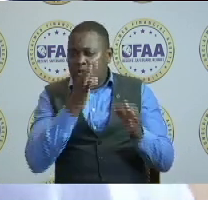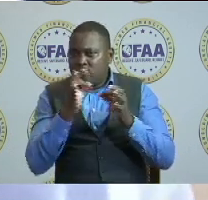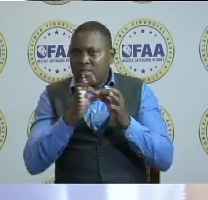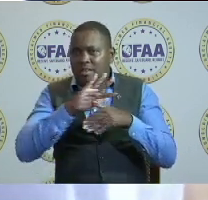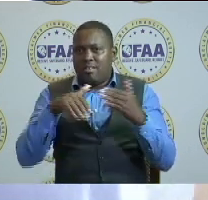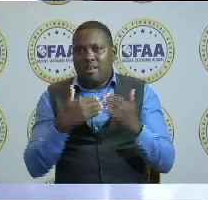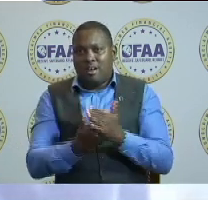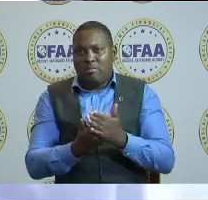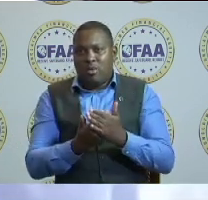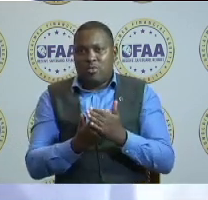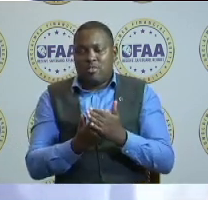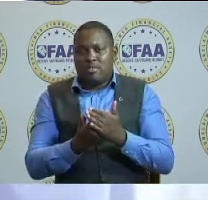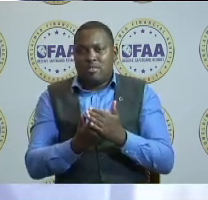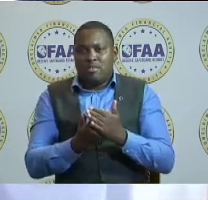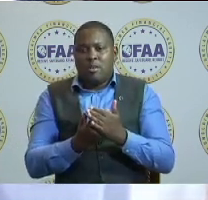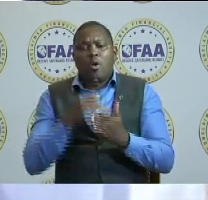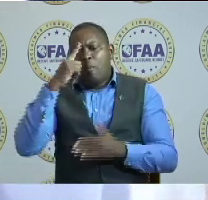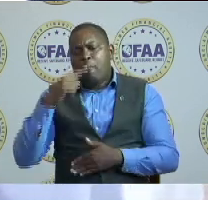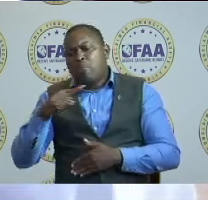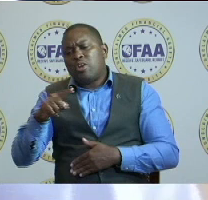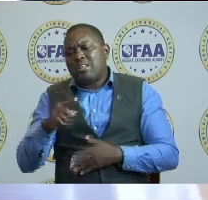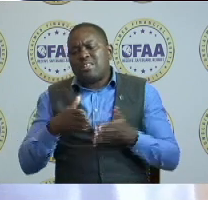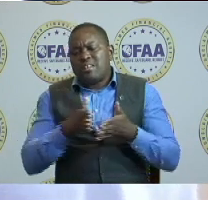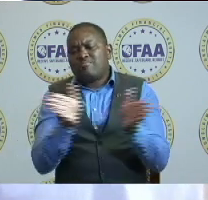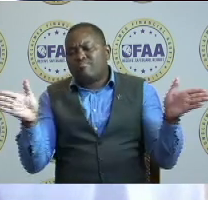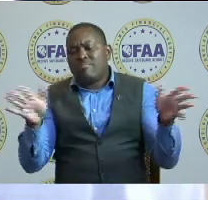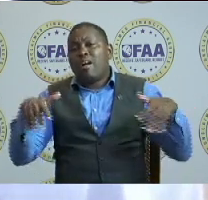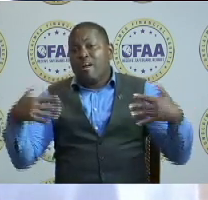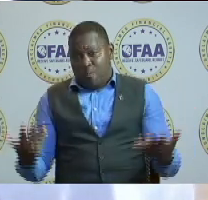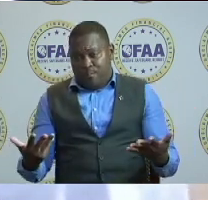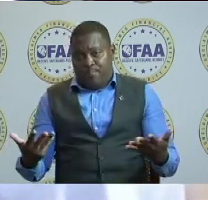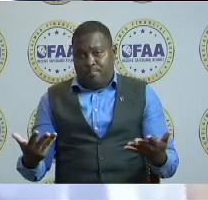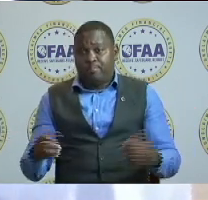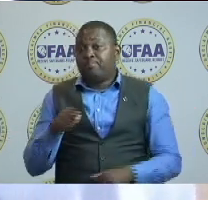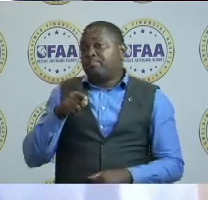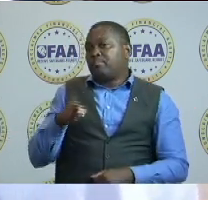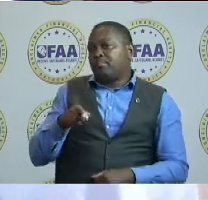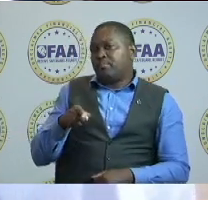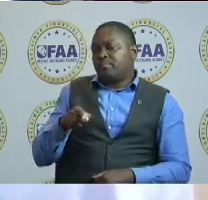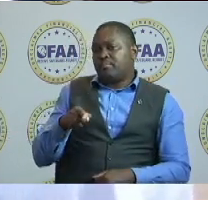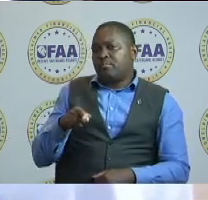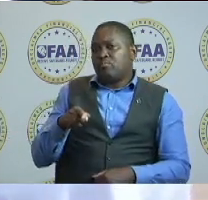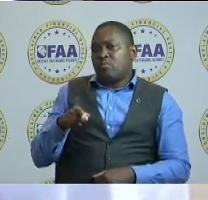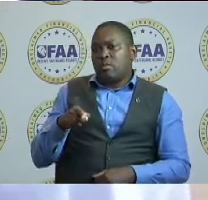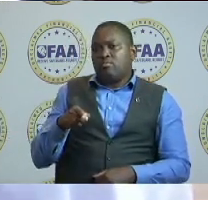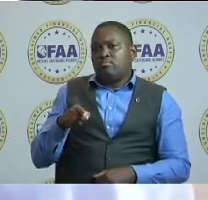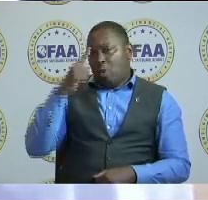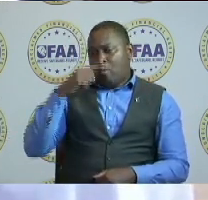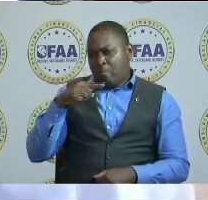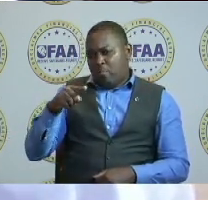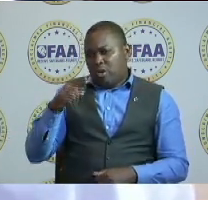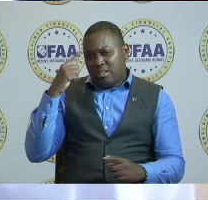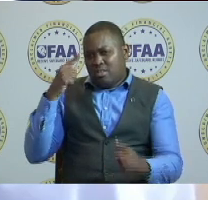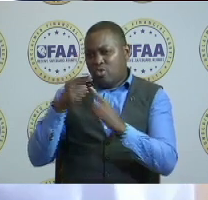the purpose and the scope of the policy. And so in this regard, the overall purpose of the policy is